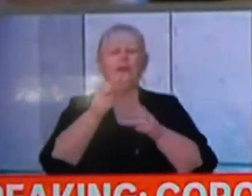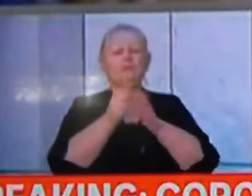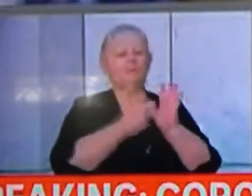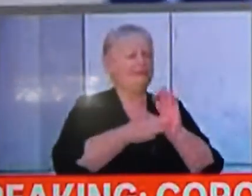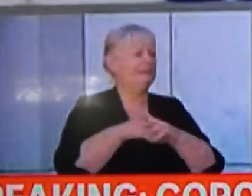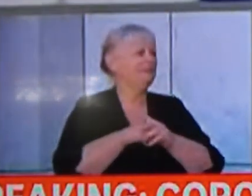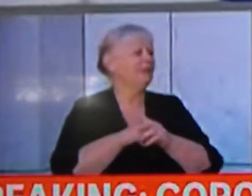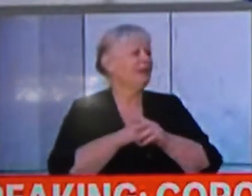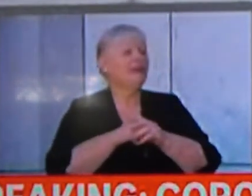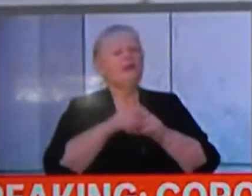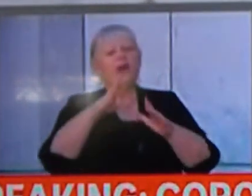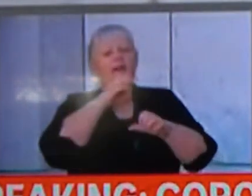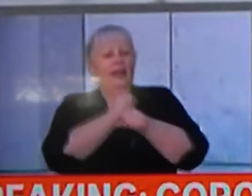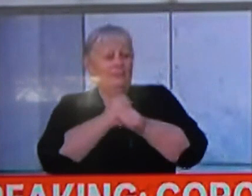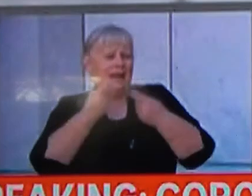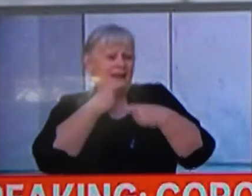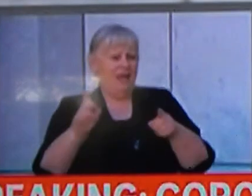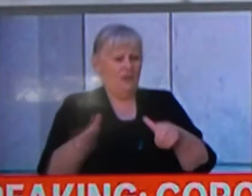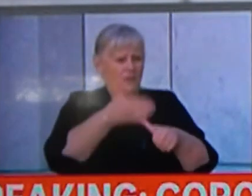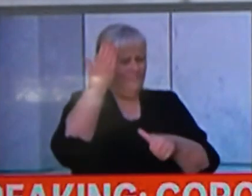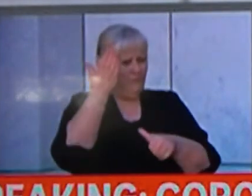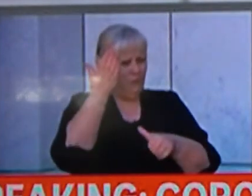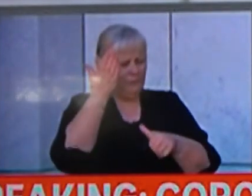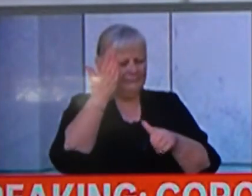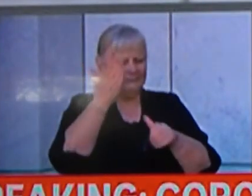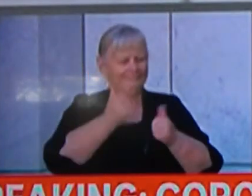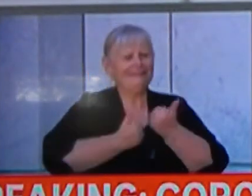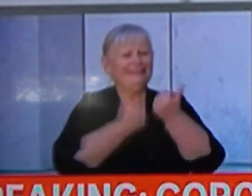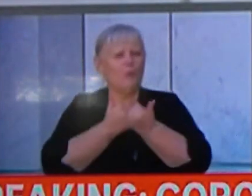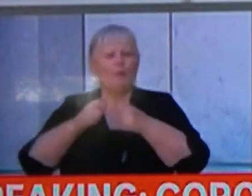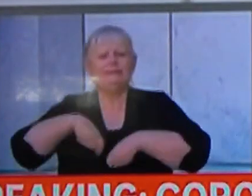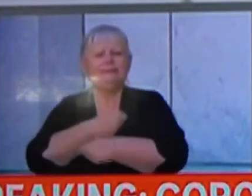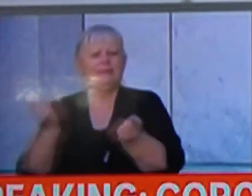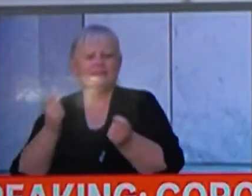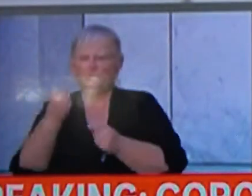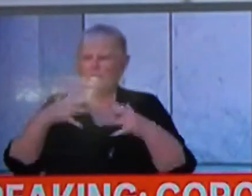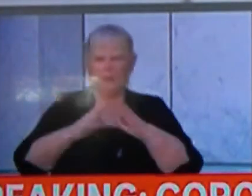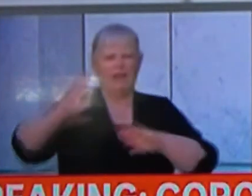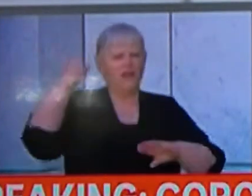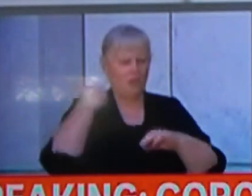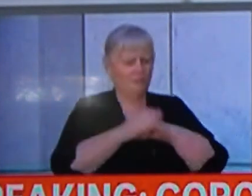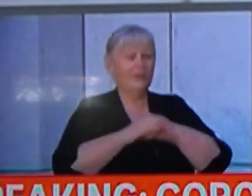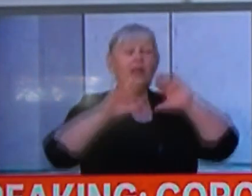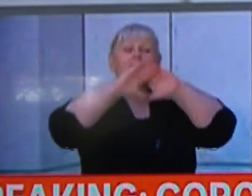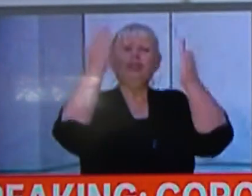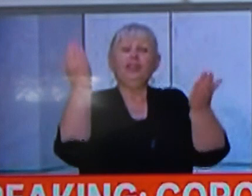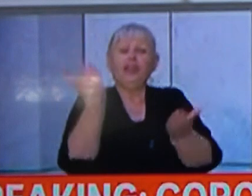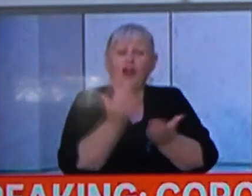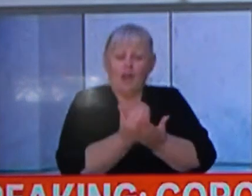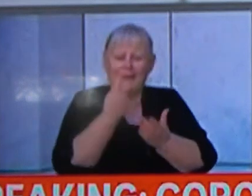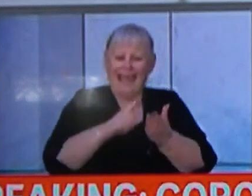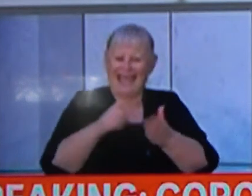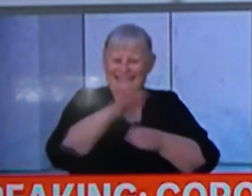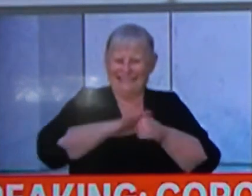Minister, since the government announced its first stimulus package just over a week ago, the global and the domestic